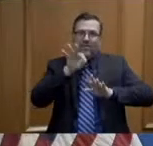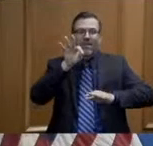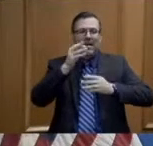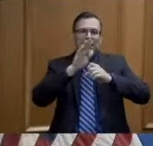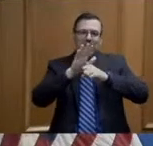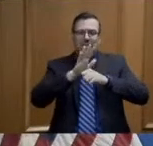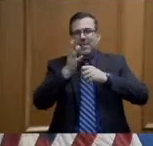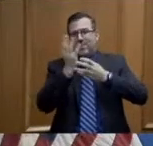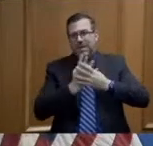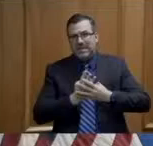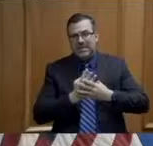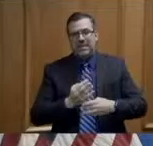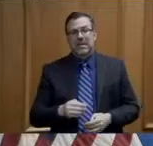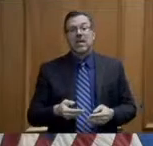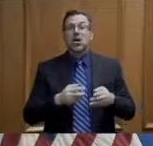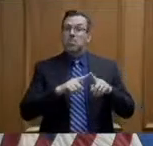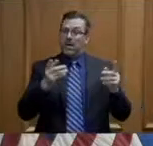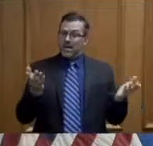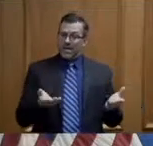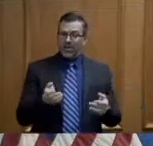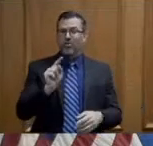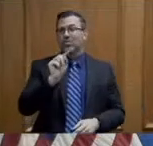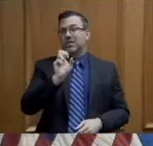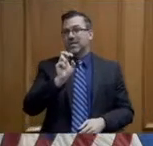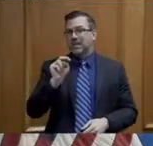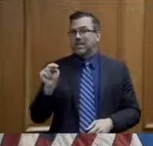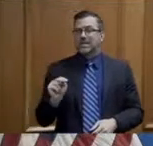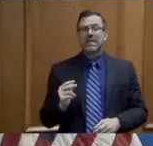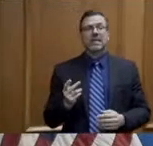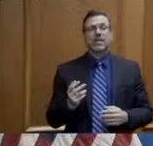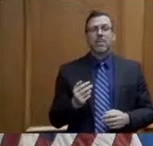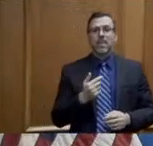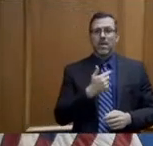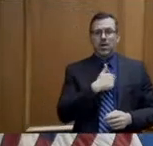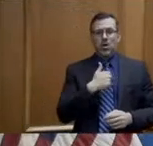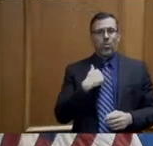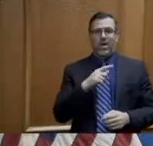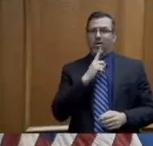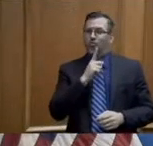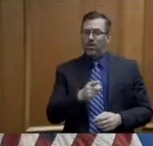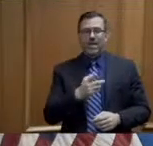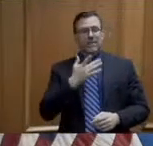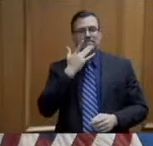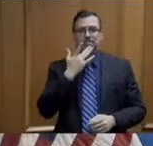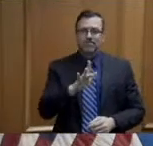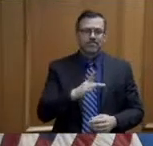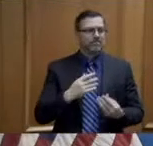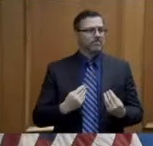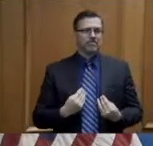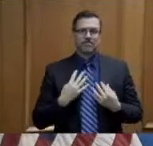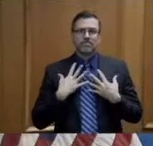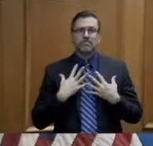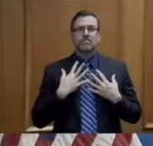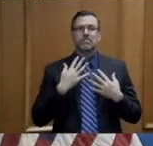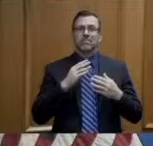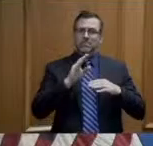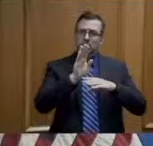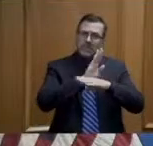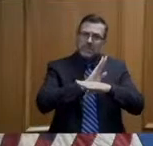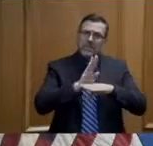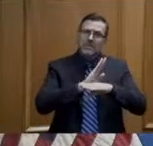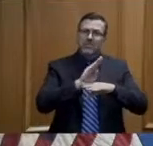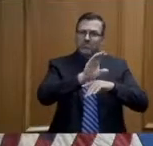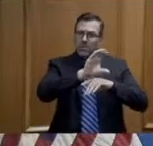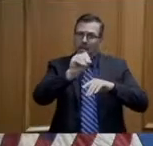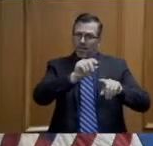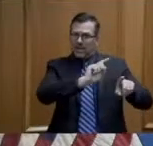Tennessee. We have been encouraged by the private sector part of our community that has stepped up to